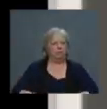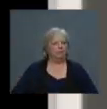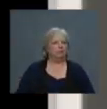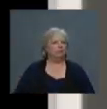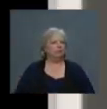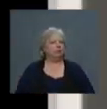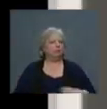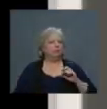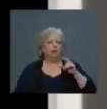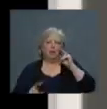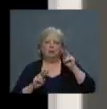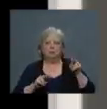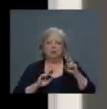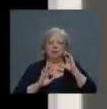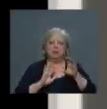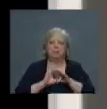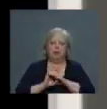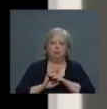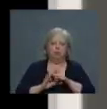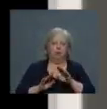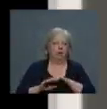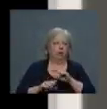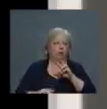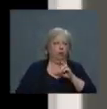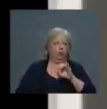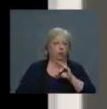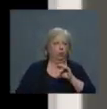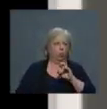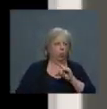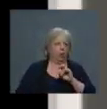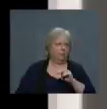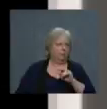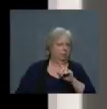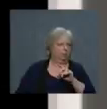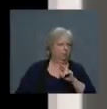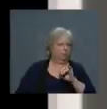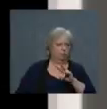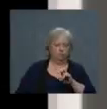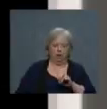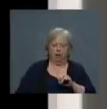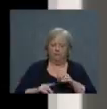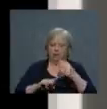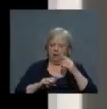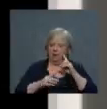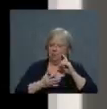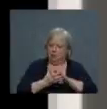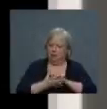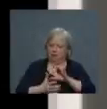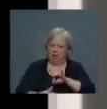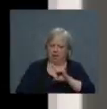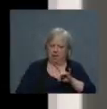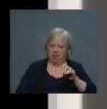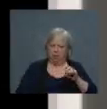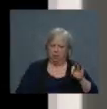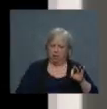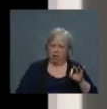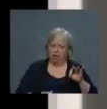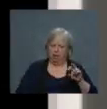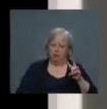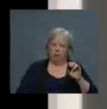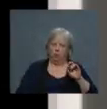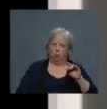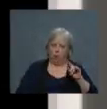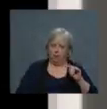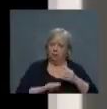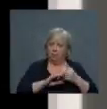In looking at the sketch on Winston Drive, there was a house there. I believe it was 8809 Winston, and it's